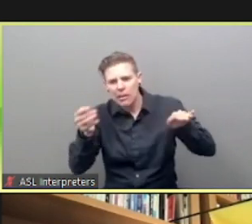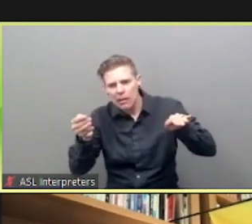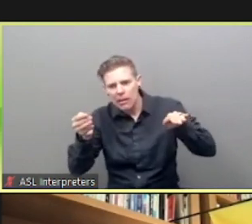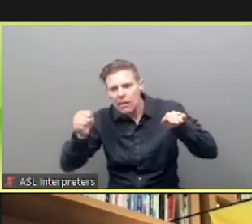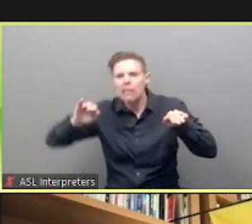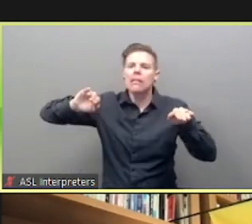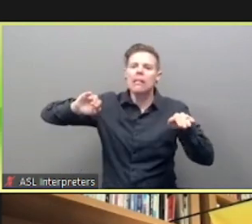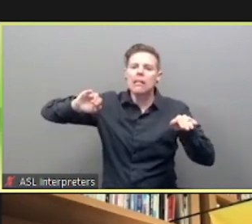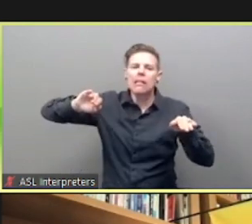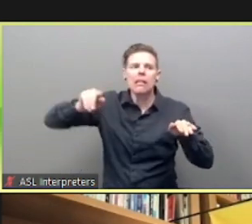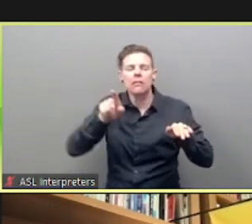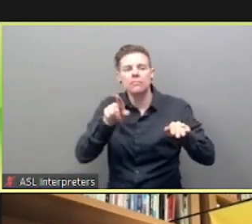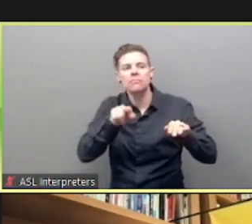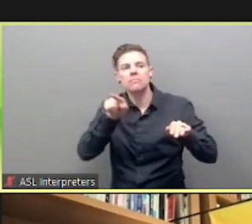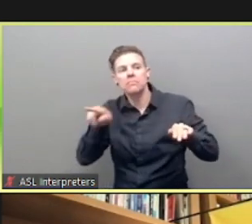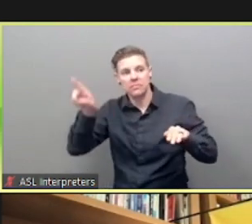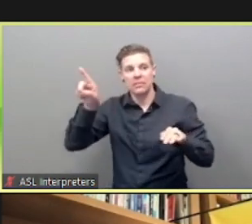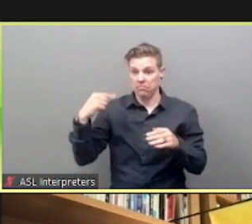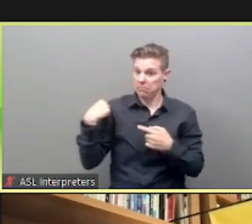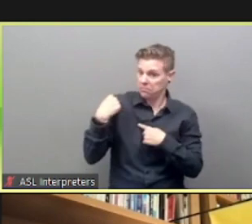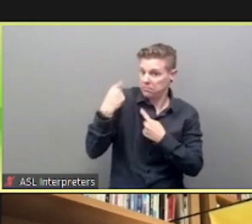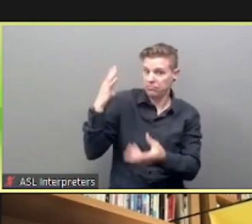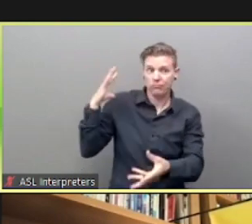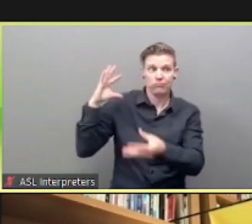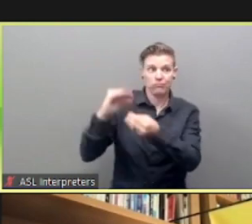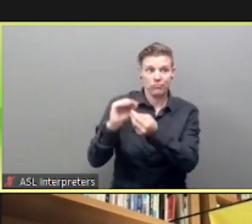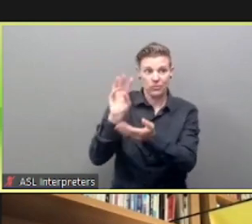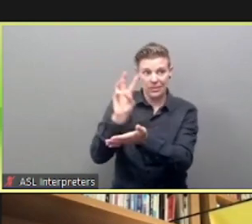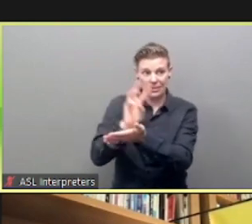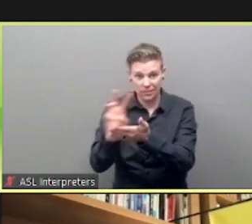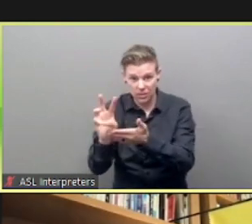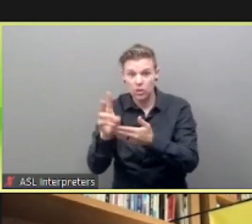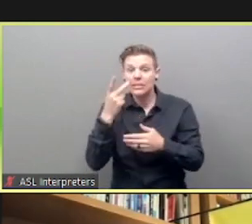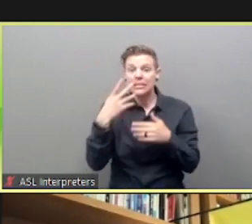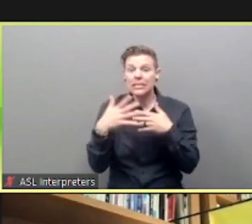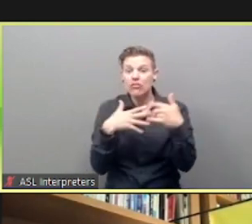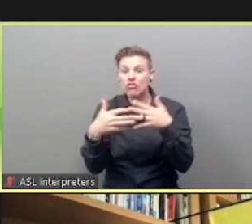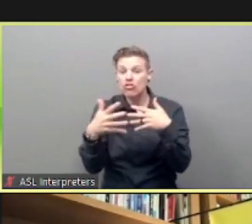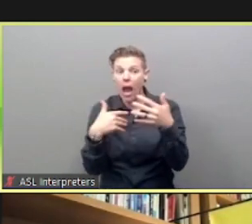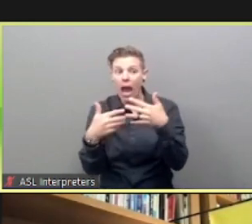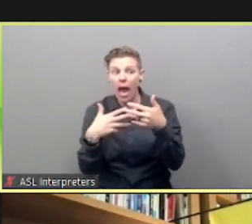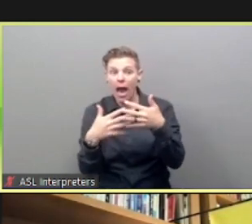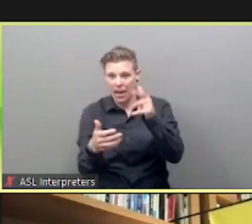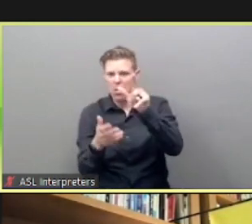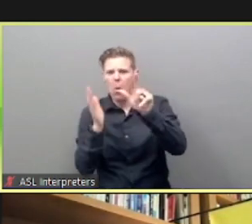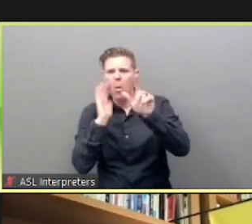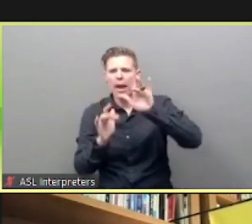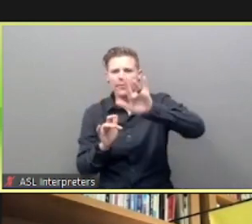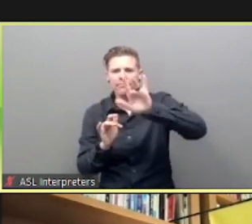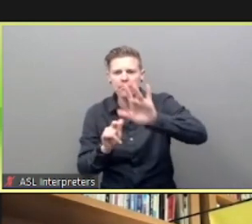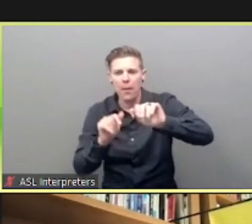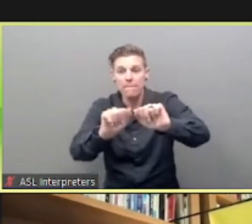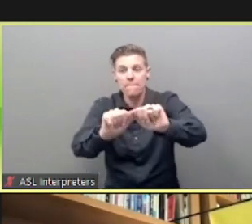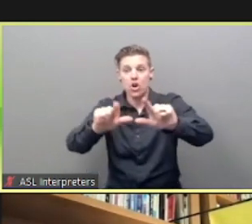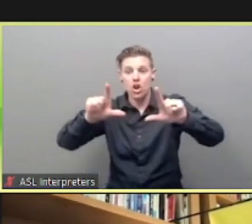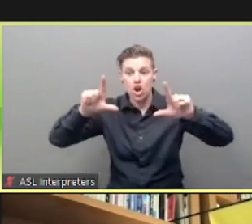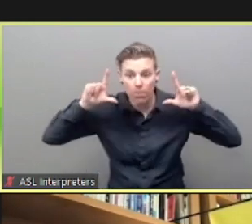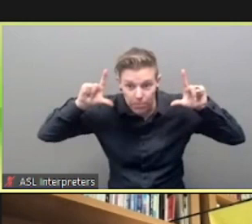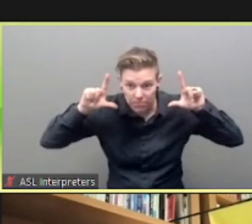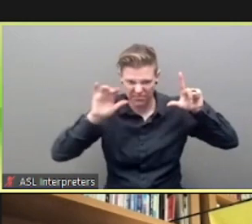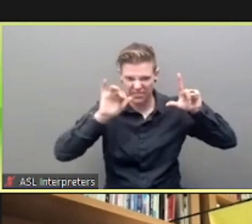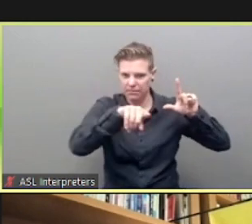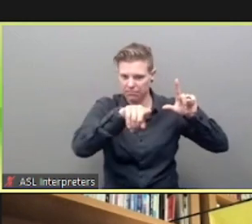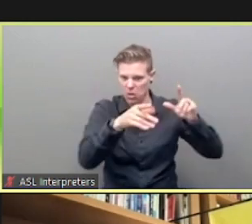those last 6 weeks, including the one in the gray area, the next slide is sort of a close-up view of just that time period, the last